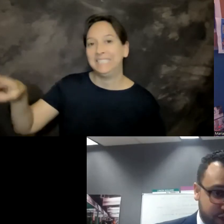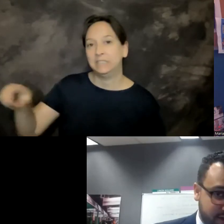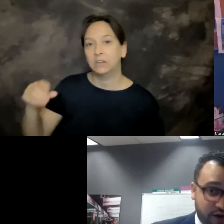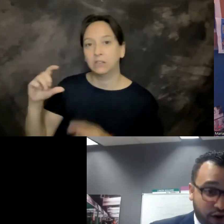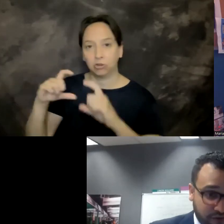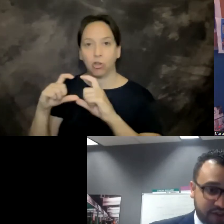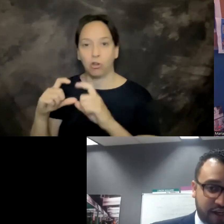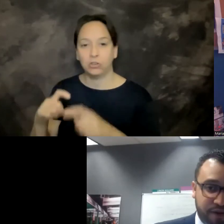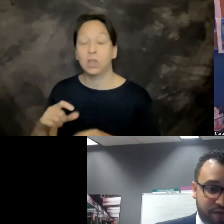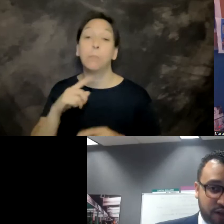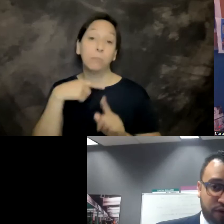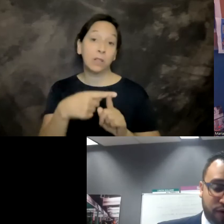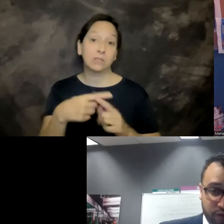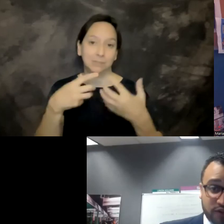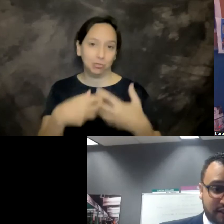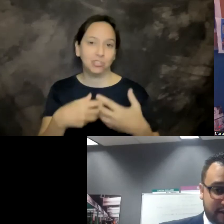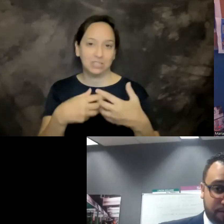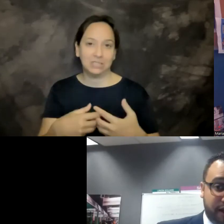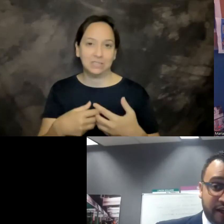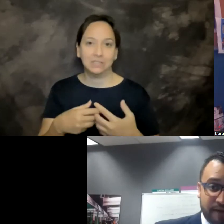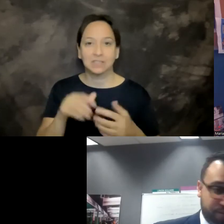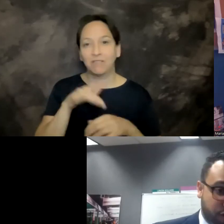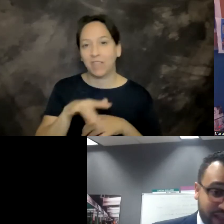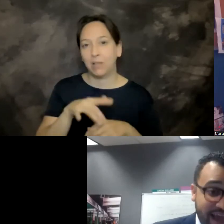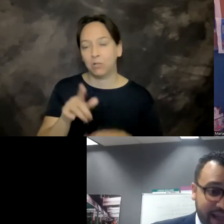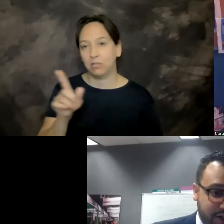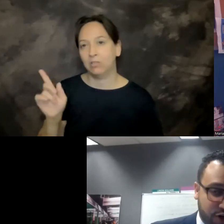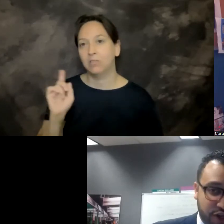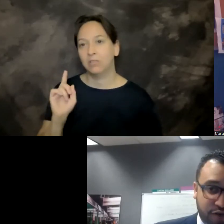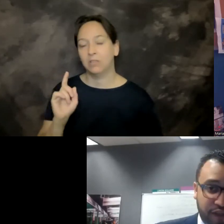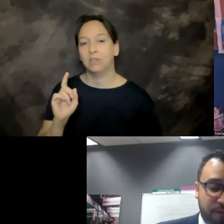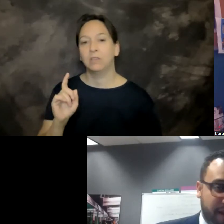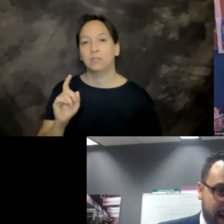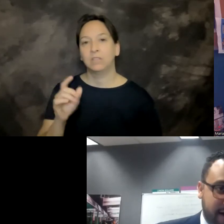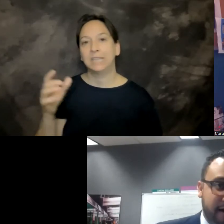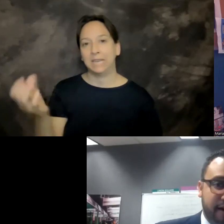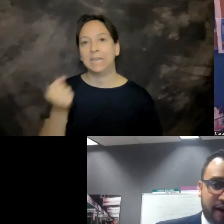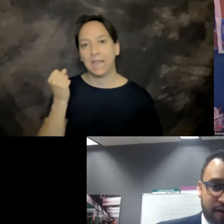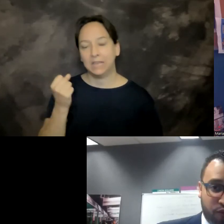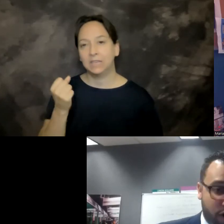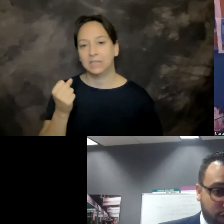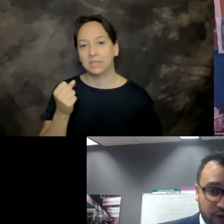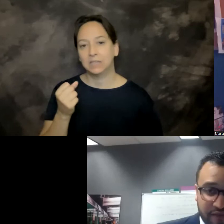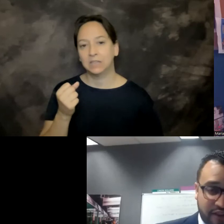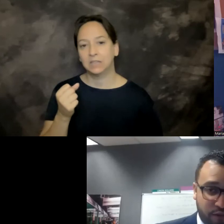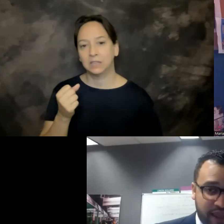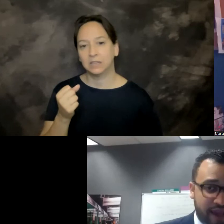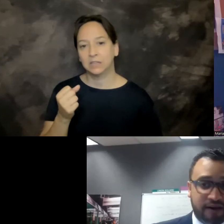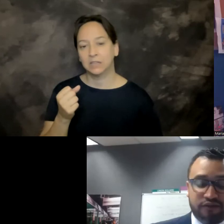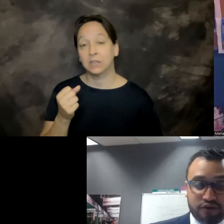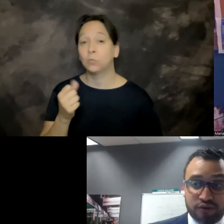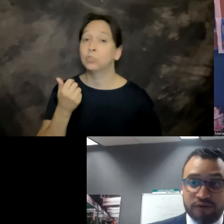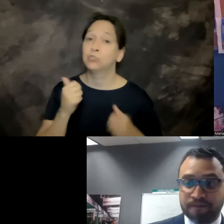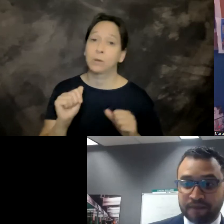to be machines that are obviously going to be available where folks can simply, get a Charlie card there. But again, we are doing everything we